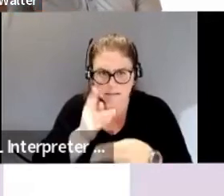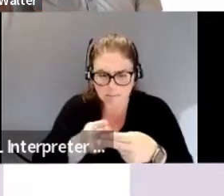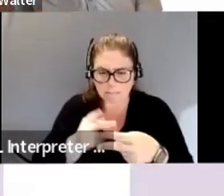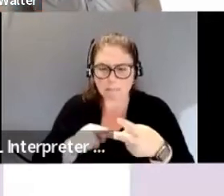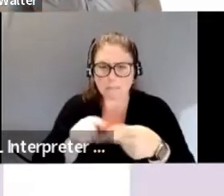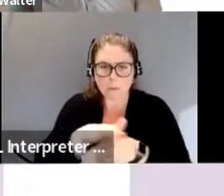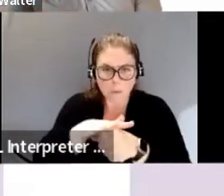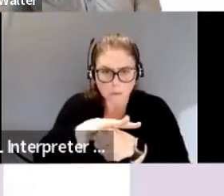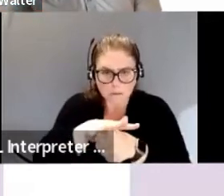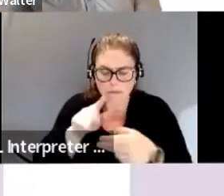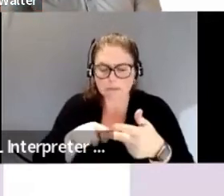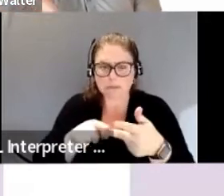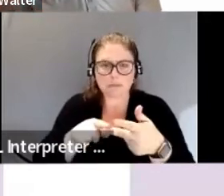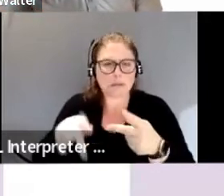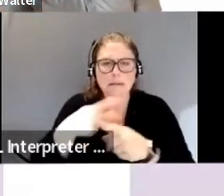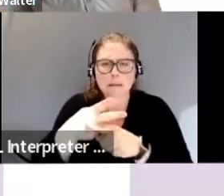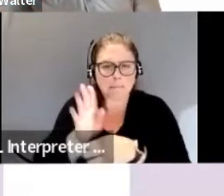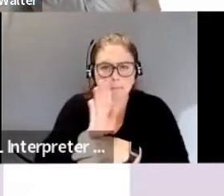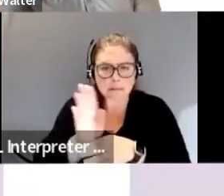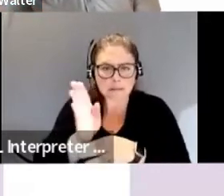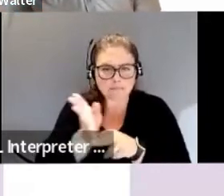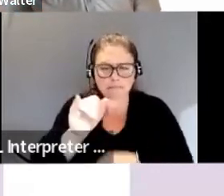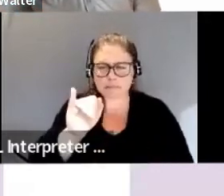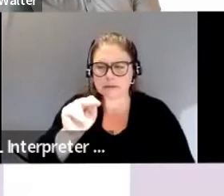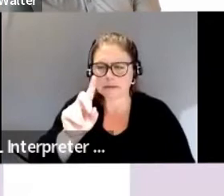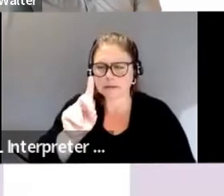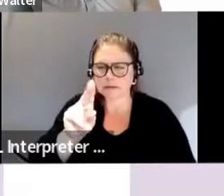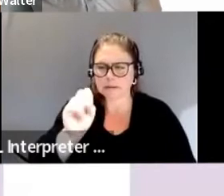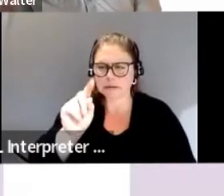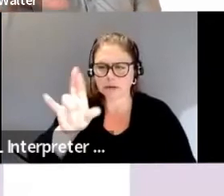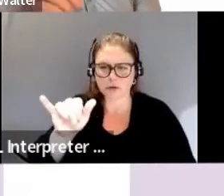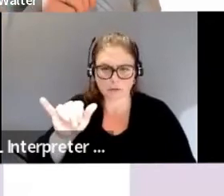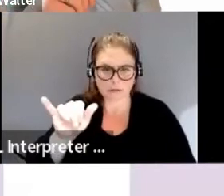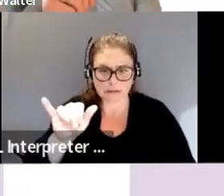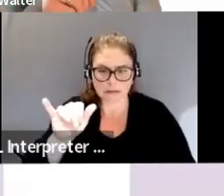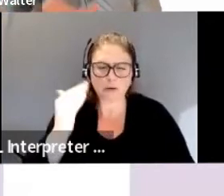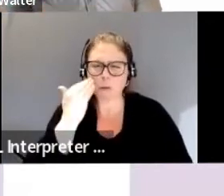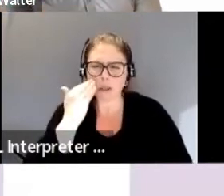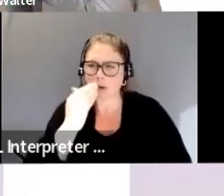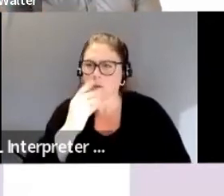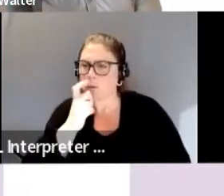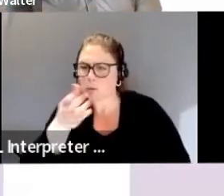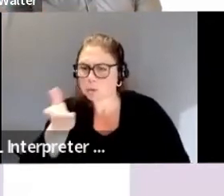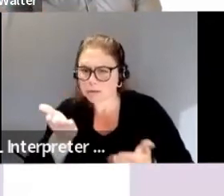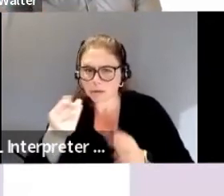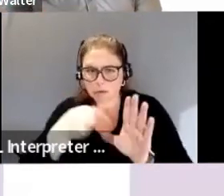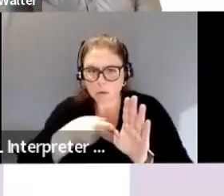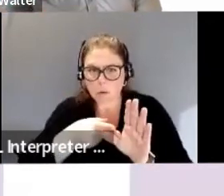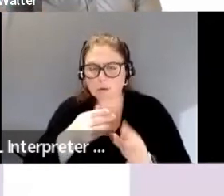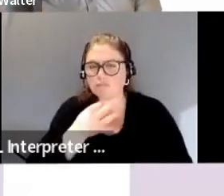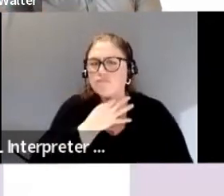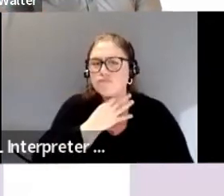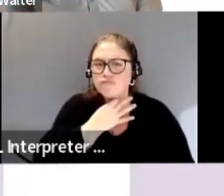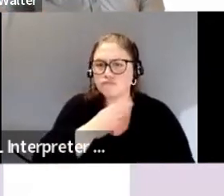industry. So we really get a sense of, the 54 folks that are on the call today and what you're doing in your business. So we'll give a